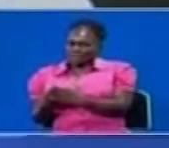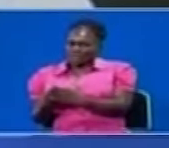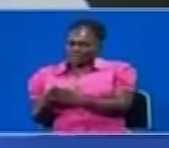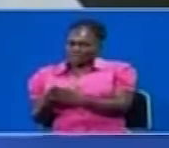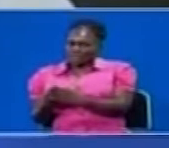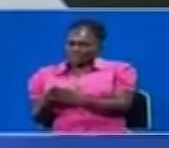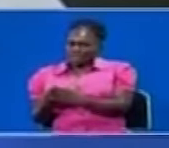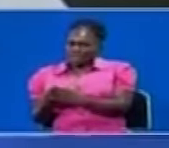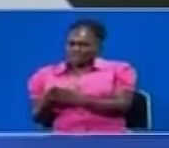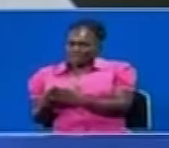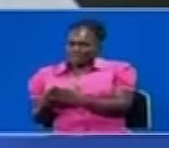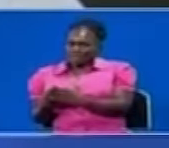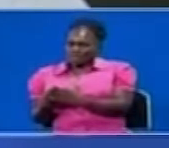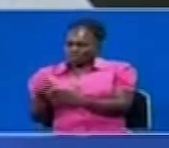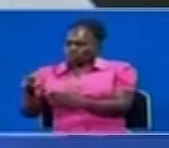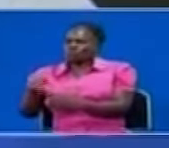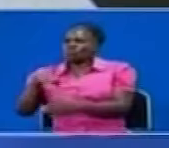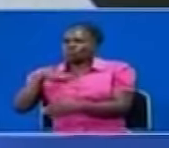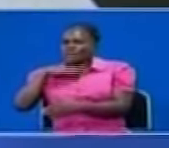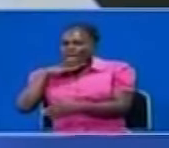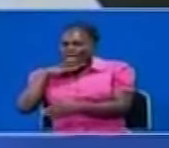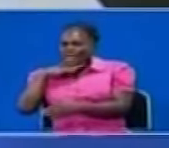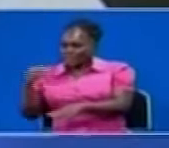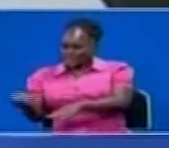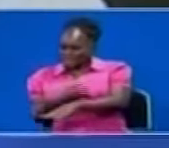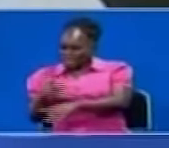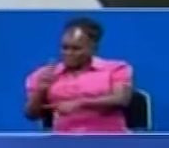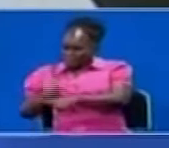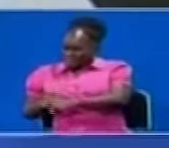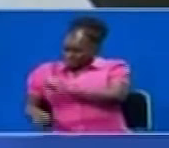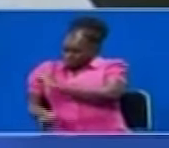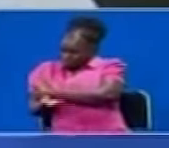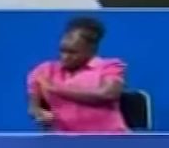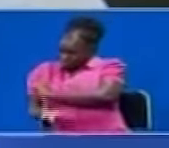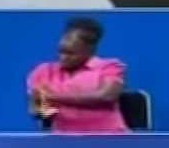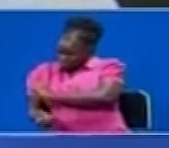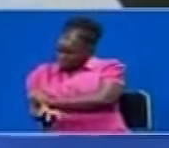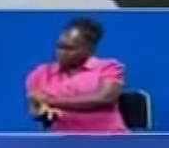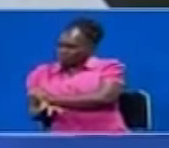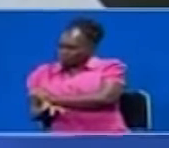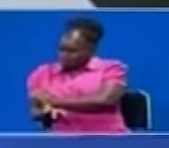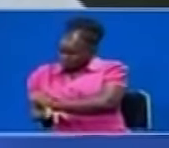jina cancer inamaanisha unakufa. Lakini venye nilienda counseling